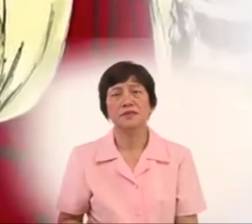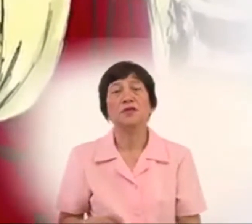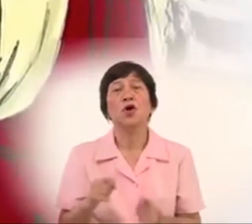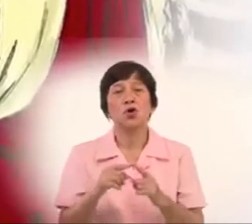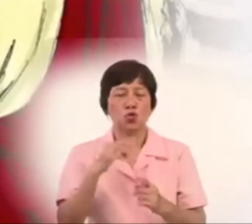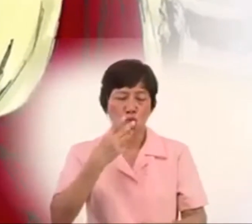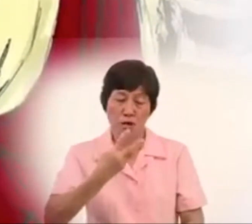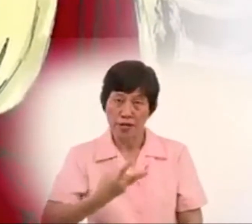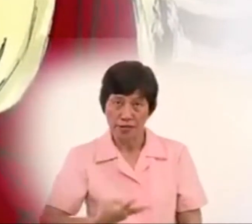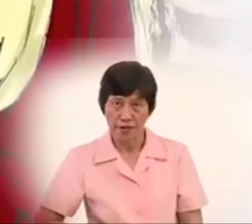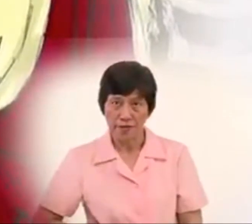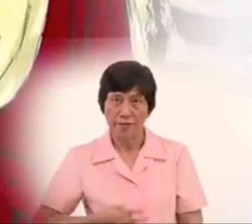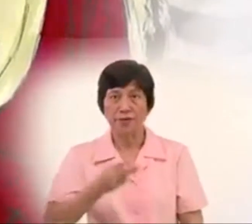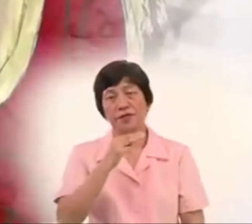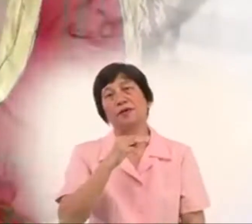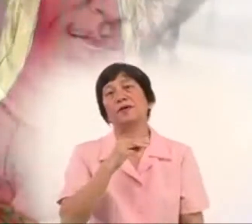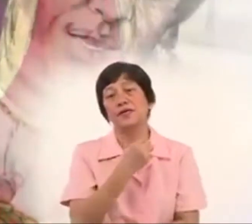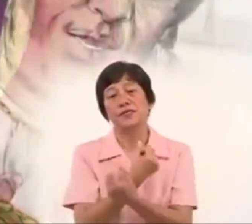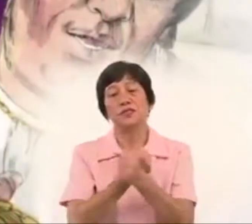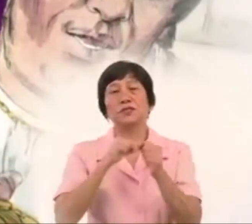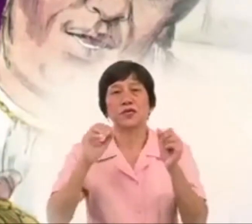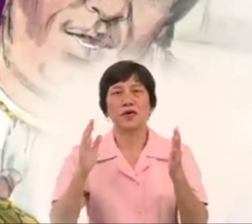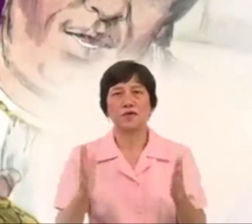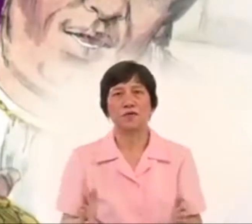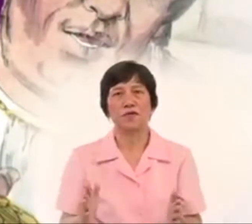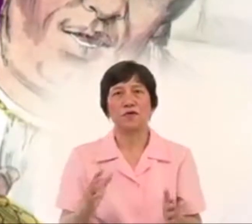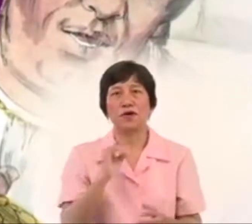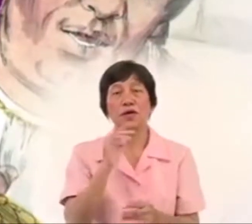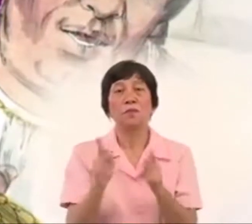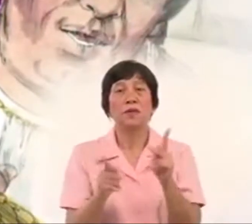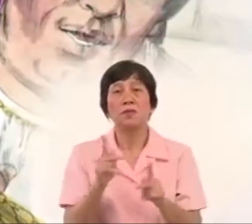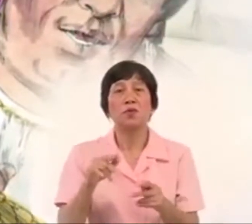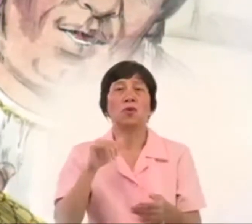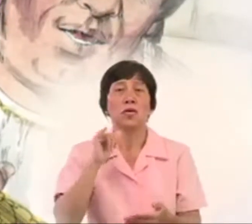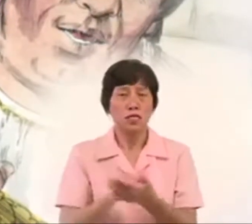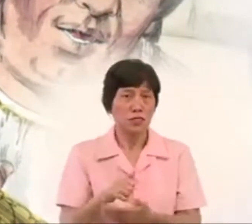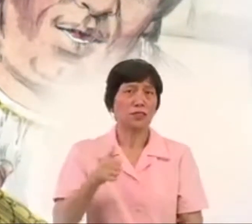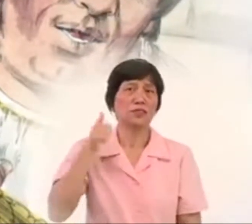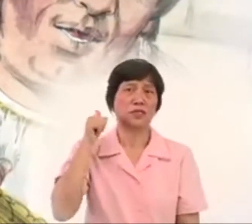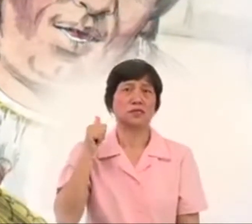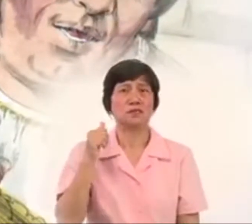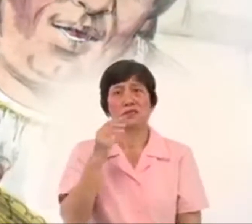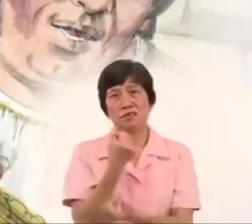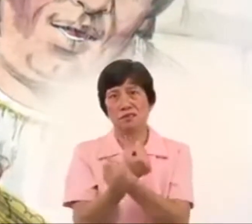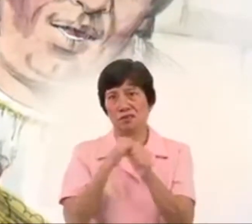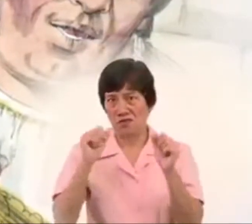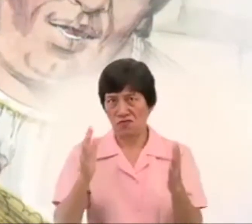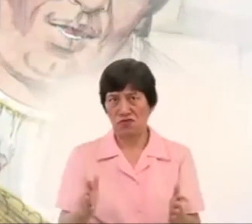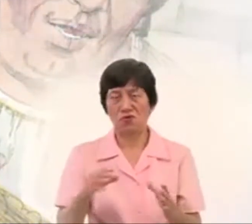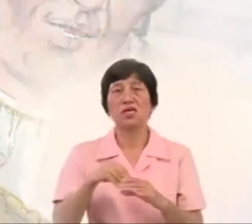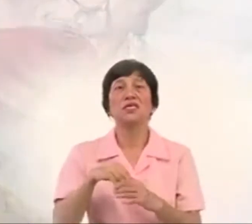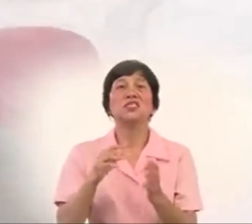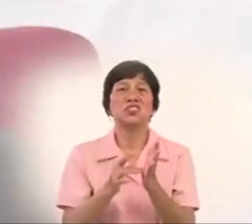to welcome the Messiah is the people that rejects the Messiah in Jesus.